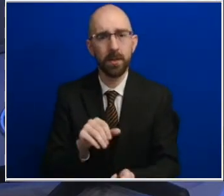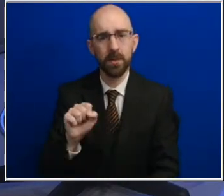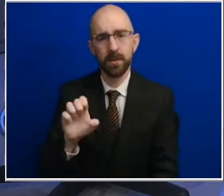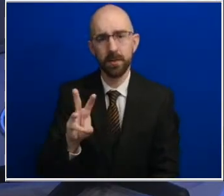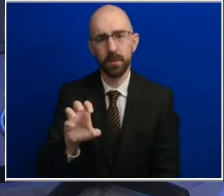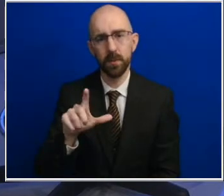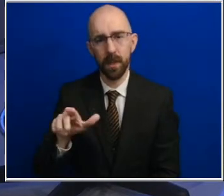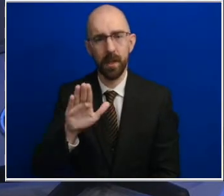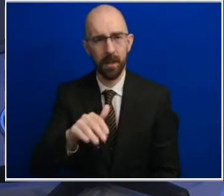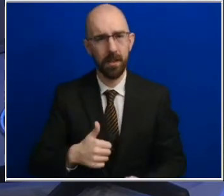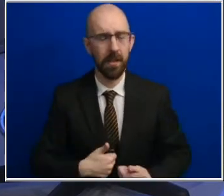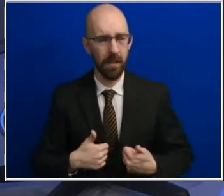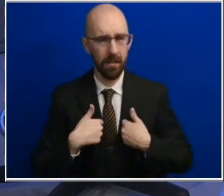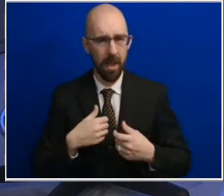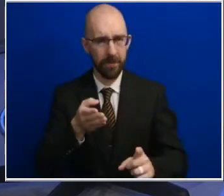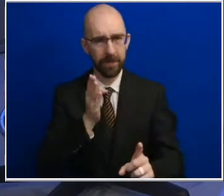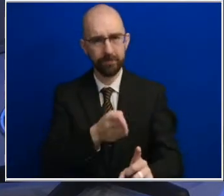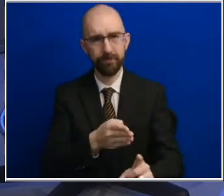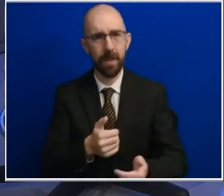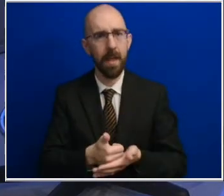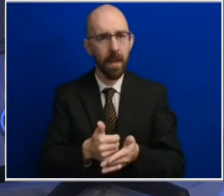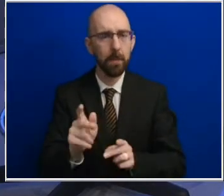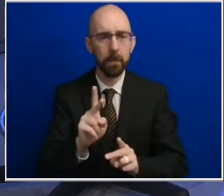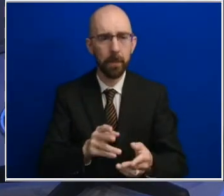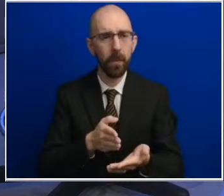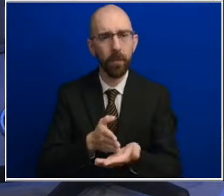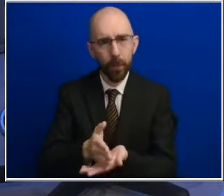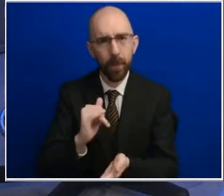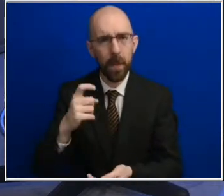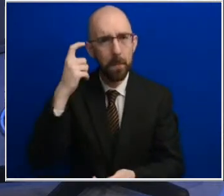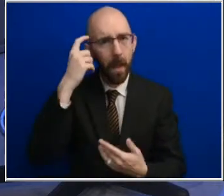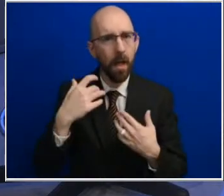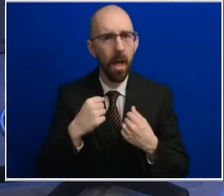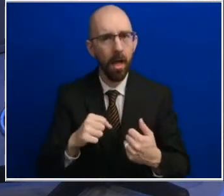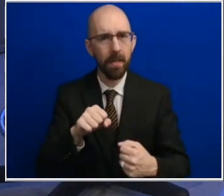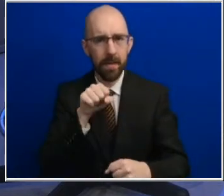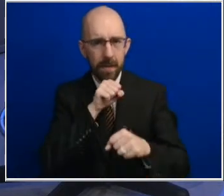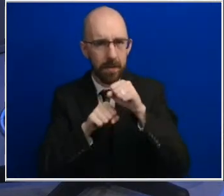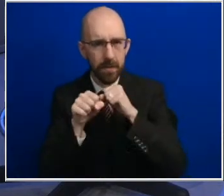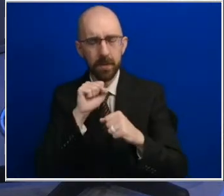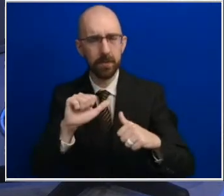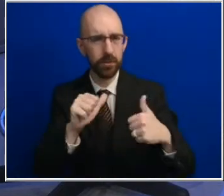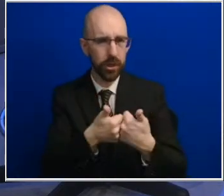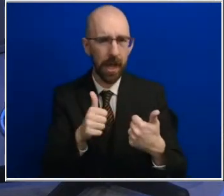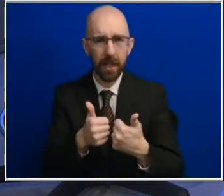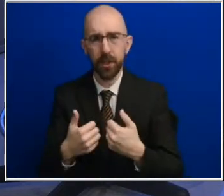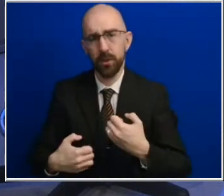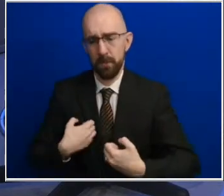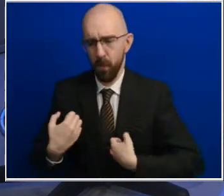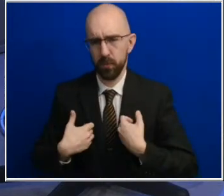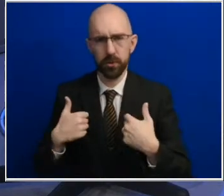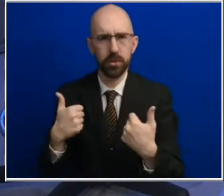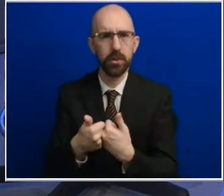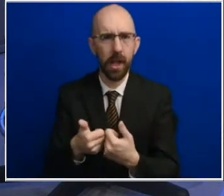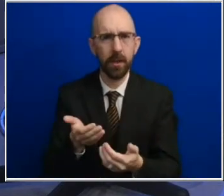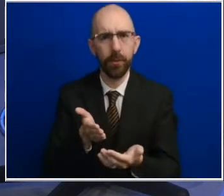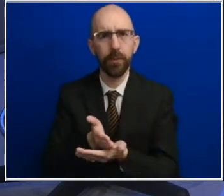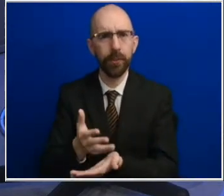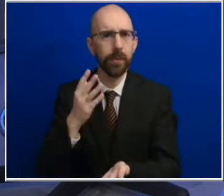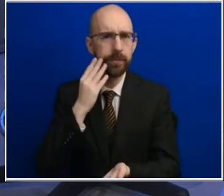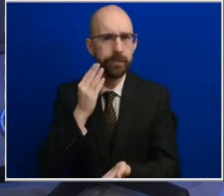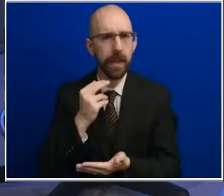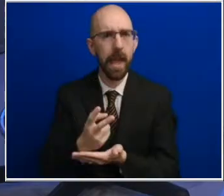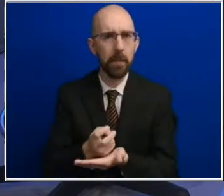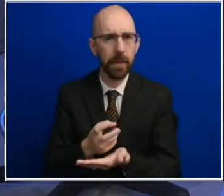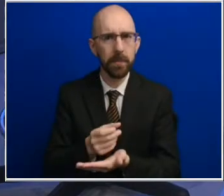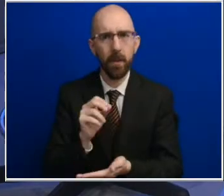helping people through these mental health challenges and these emotional challenges that come from having something like epilepsy or uncontrolled